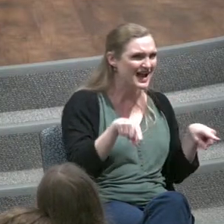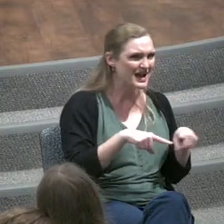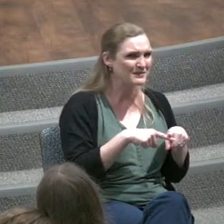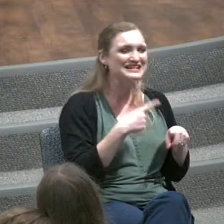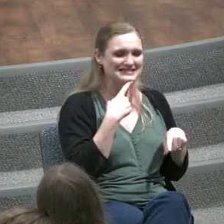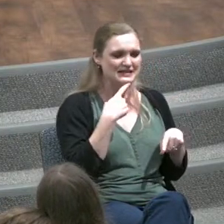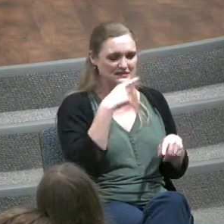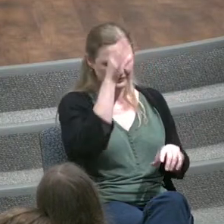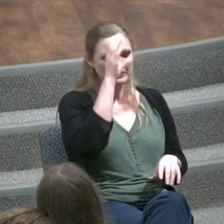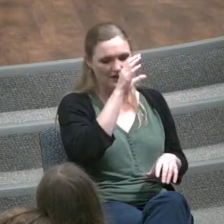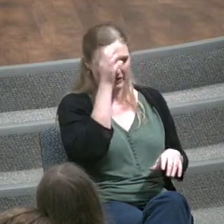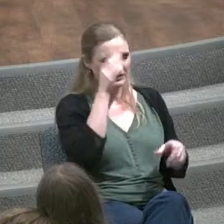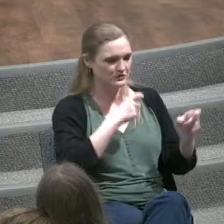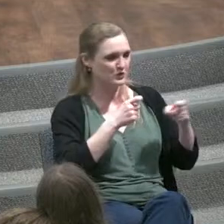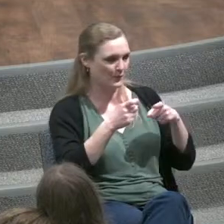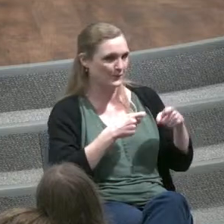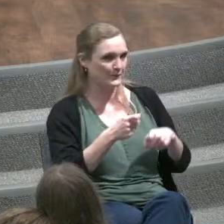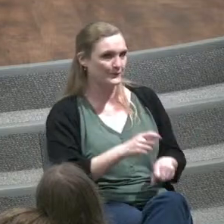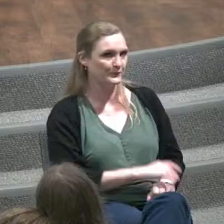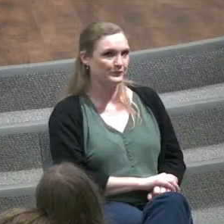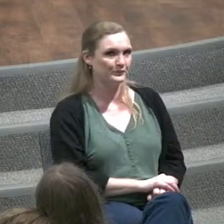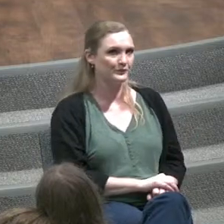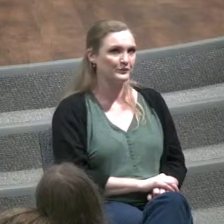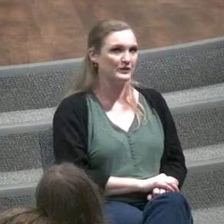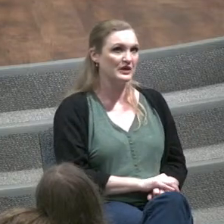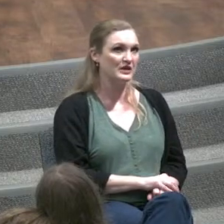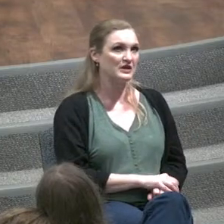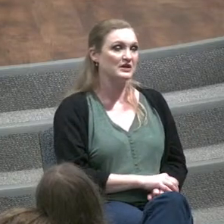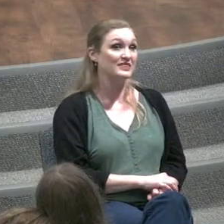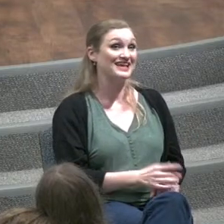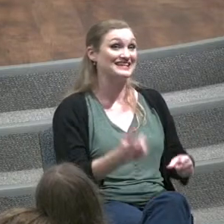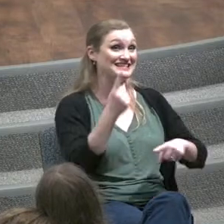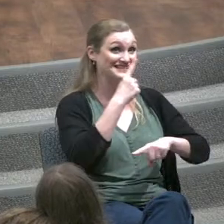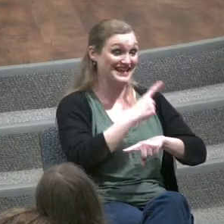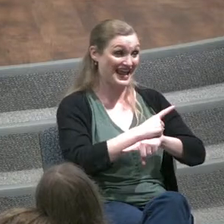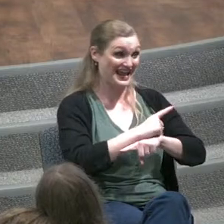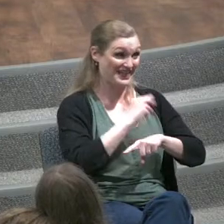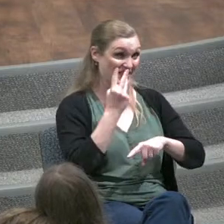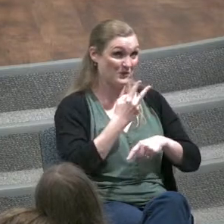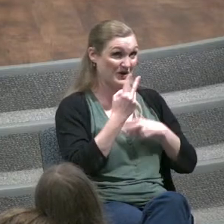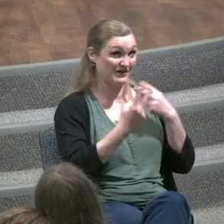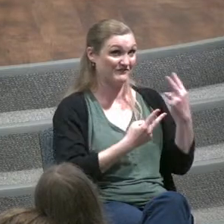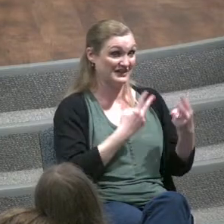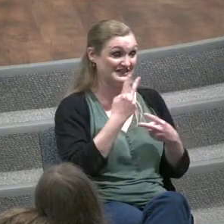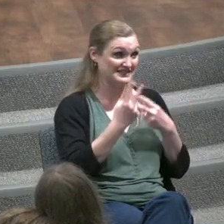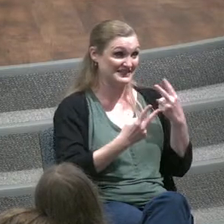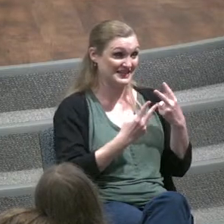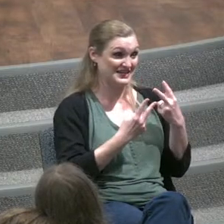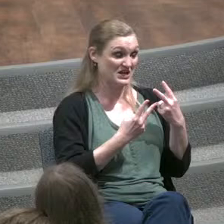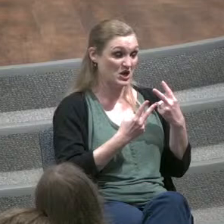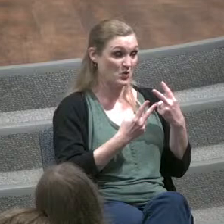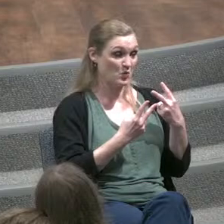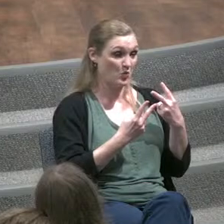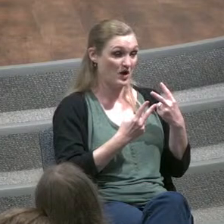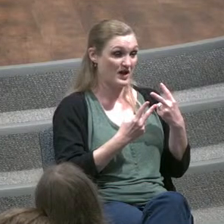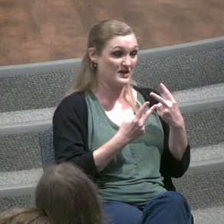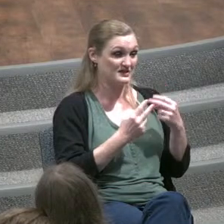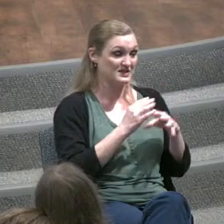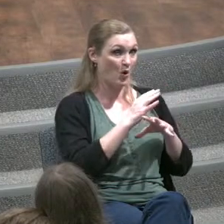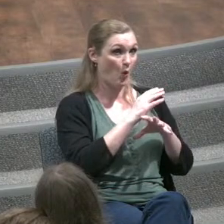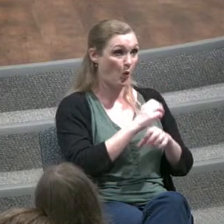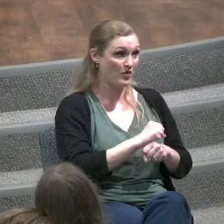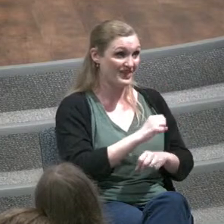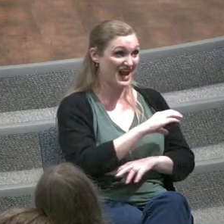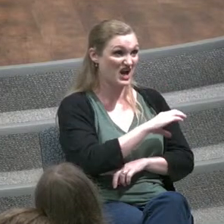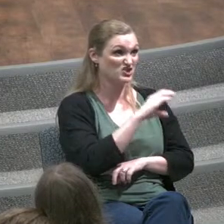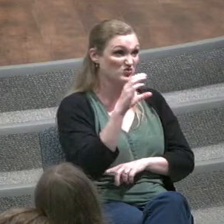mentions there that this is a Franciscan site. It just so happened that the day we were there was Orthodox